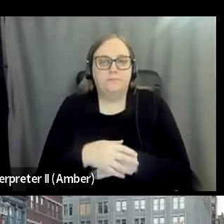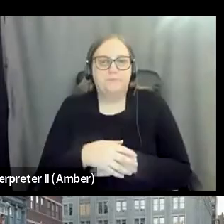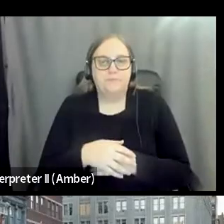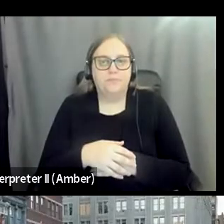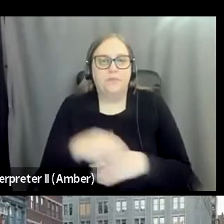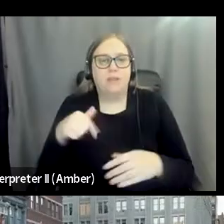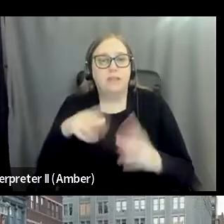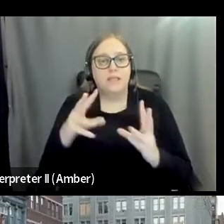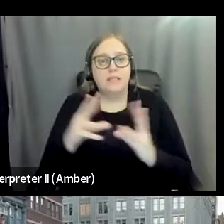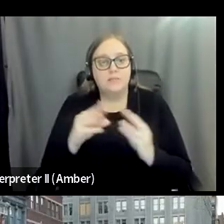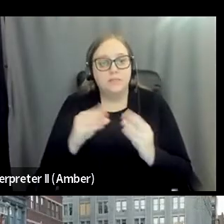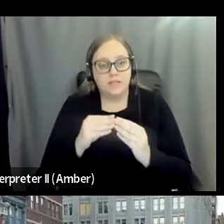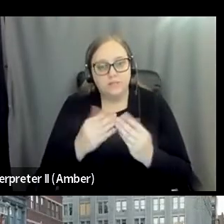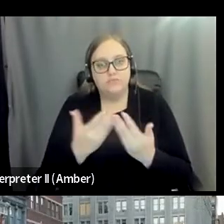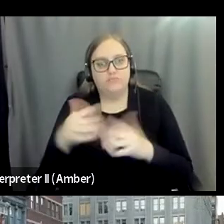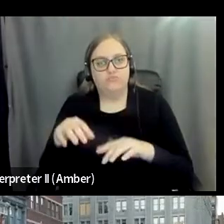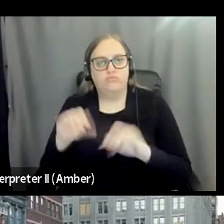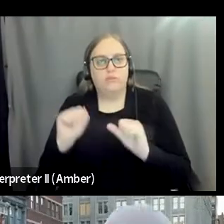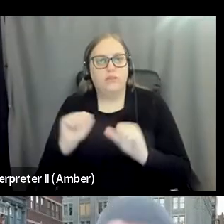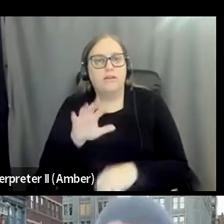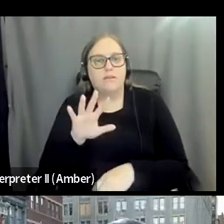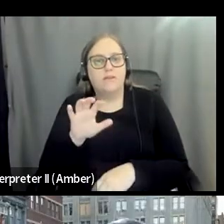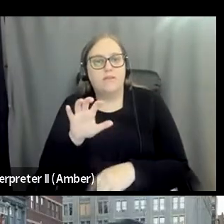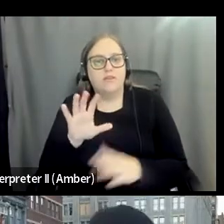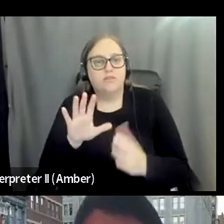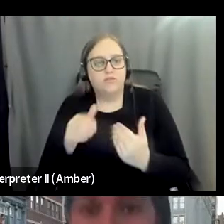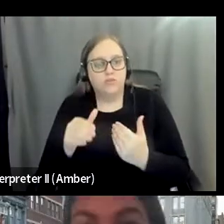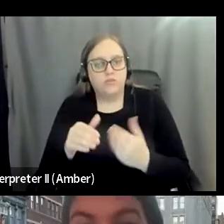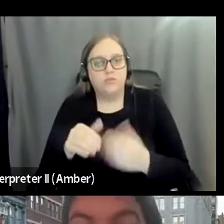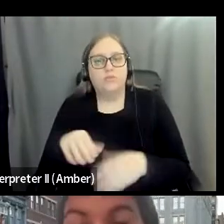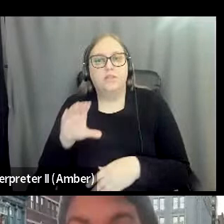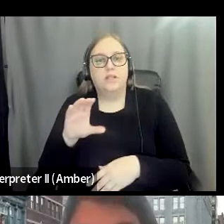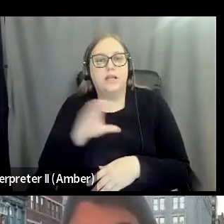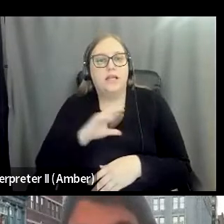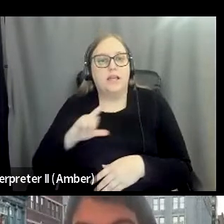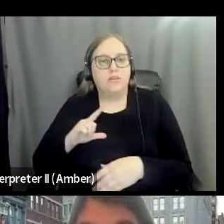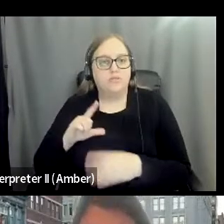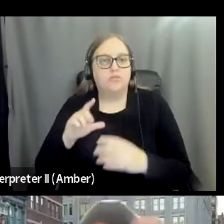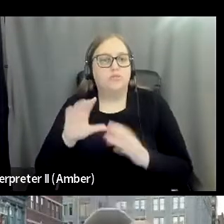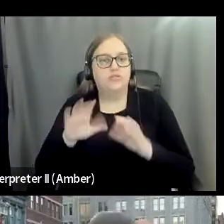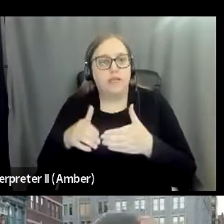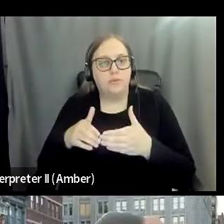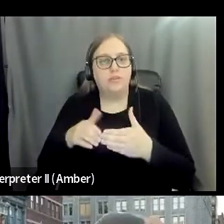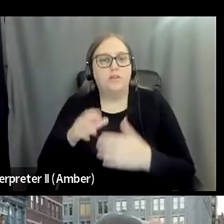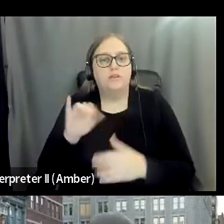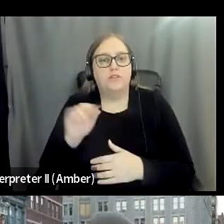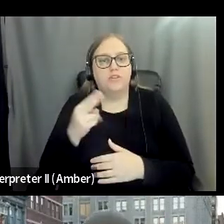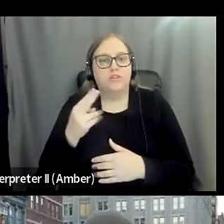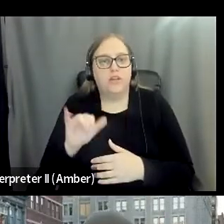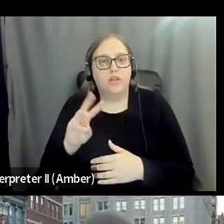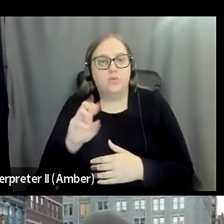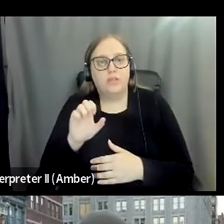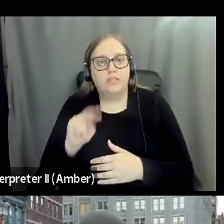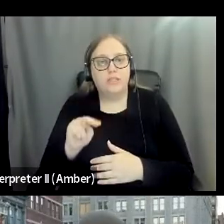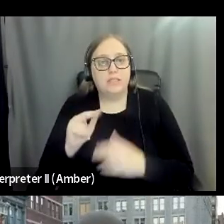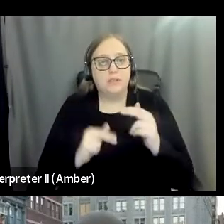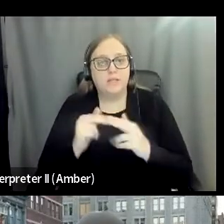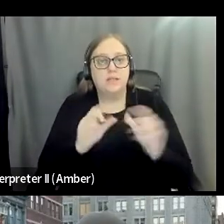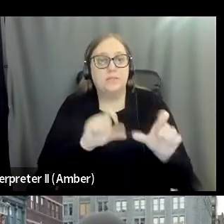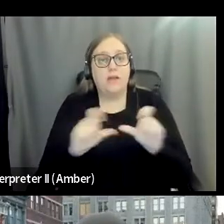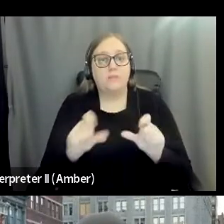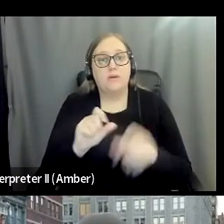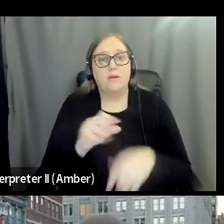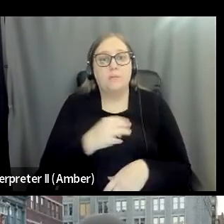this meeting is being held in room 500, the council chambers of the John A. Wilson Building. Although it's possible that a member